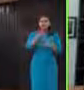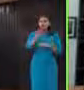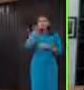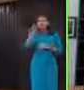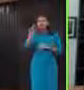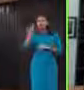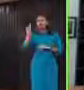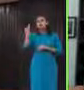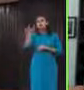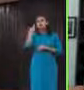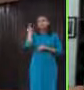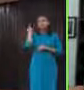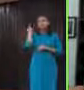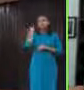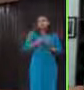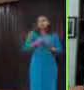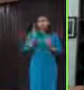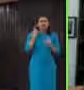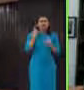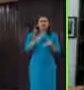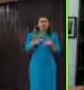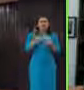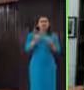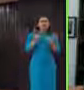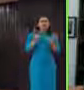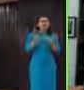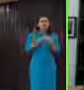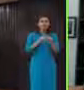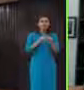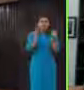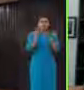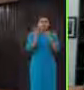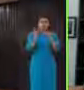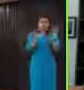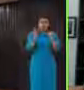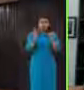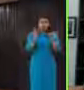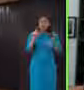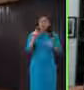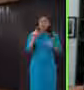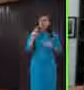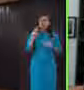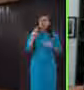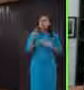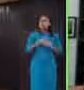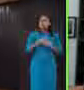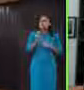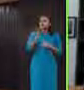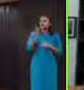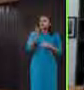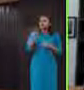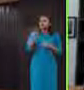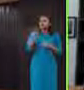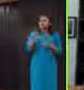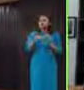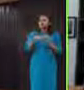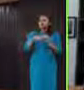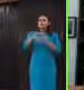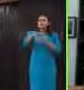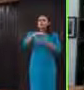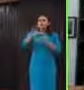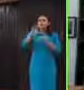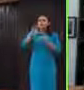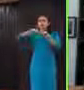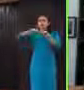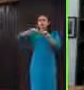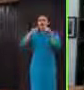were mixed reviews. Some suggested that those who were out and out for independence suggested that 370 actually yoked them to